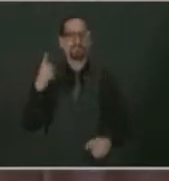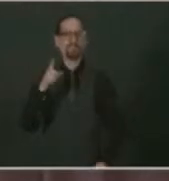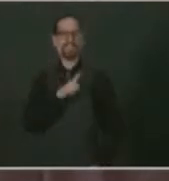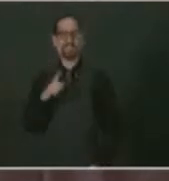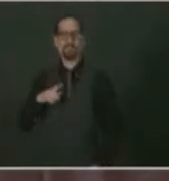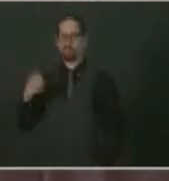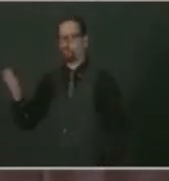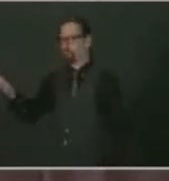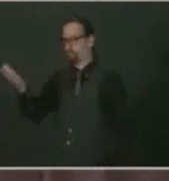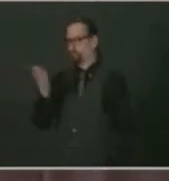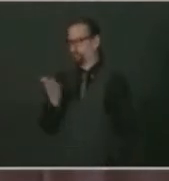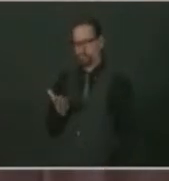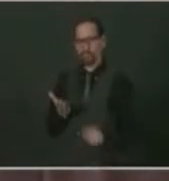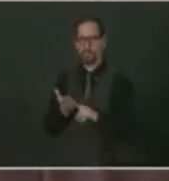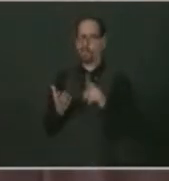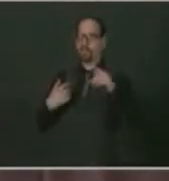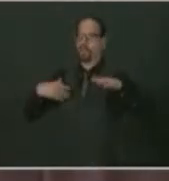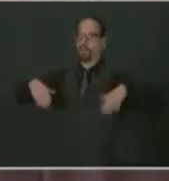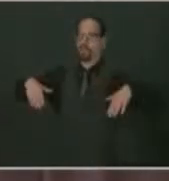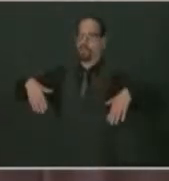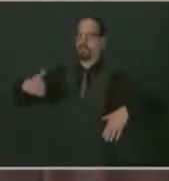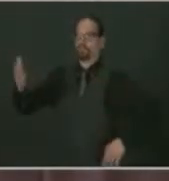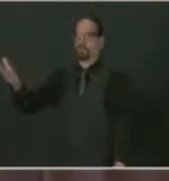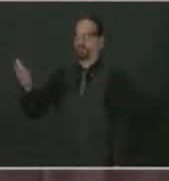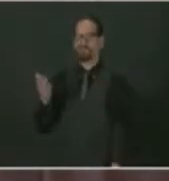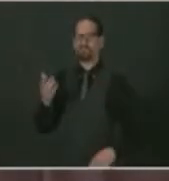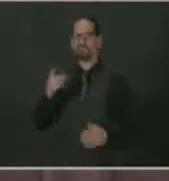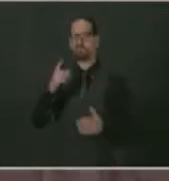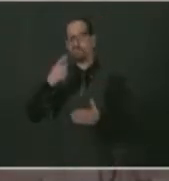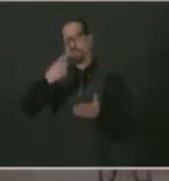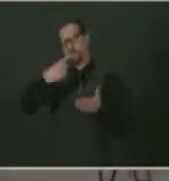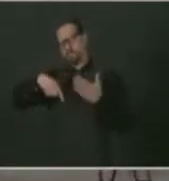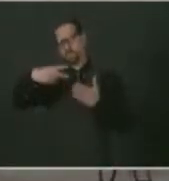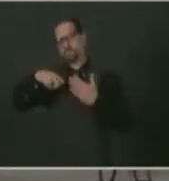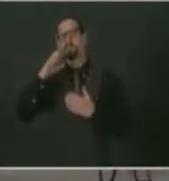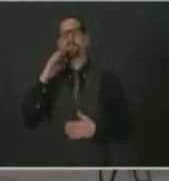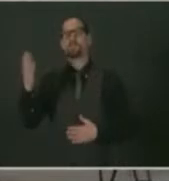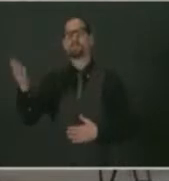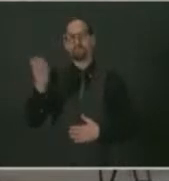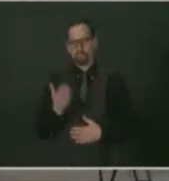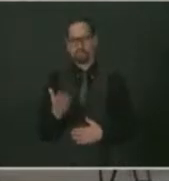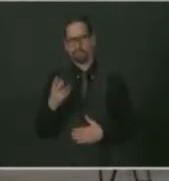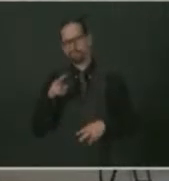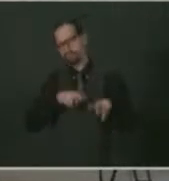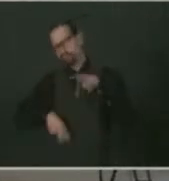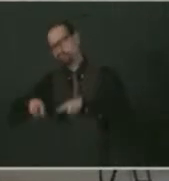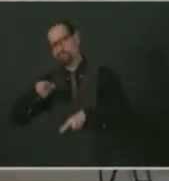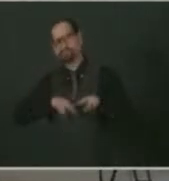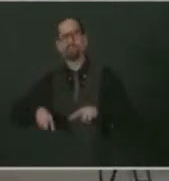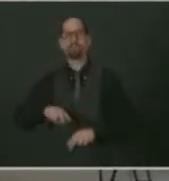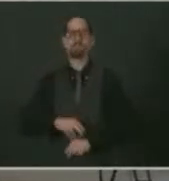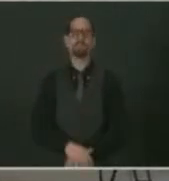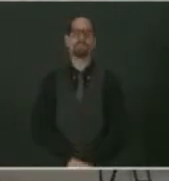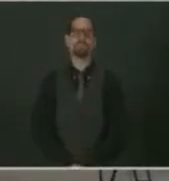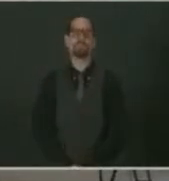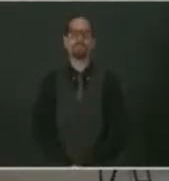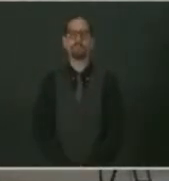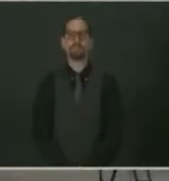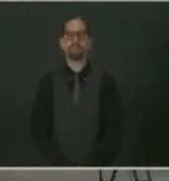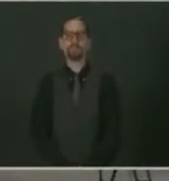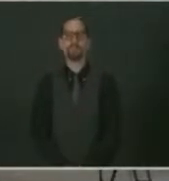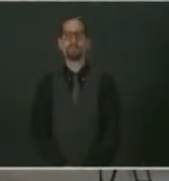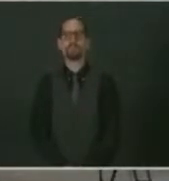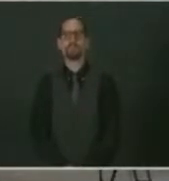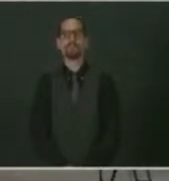week of April we'll have that. Mr. McCarthy, Attorney General in Rhode Island recently opined that it was inappropriate